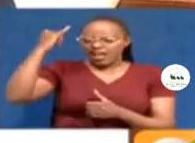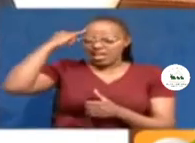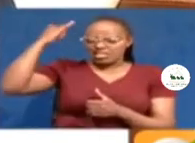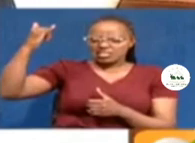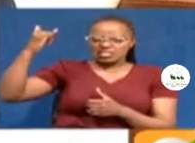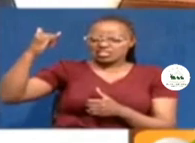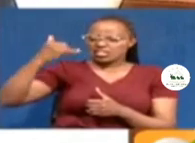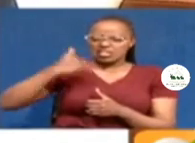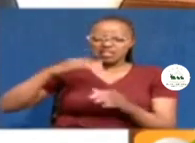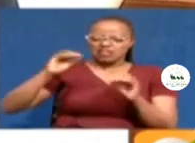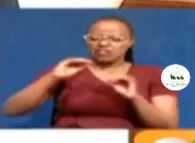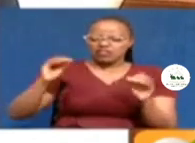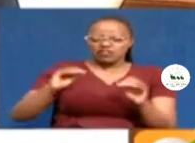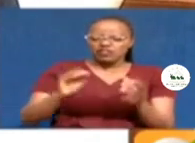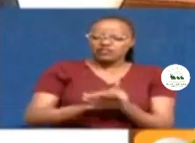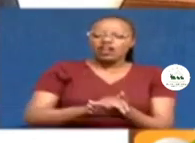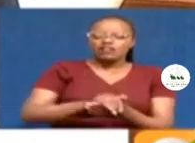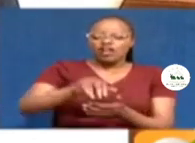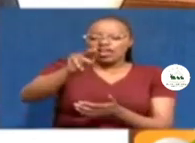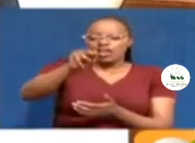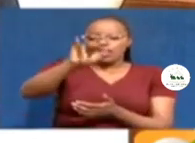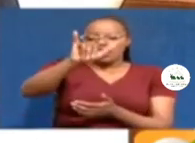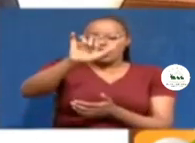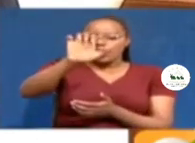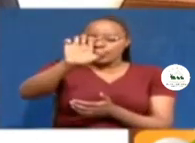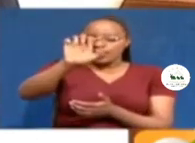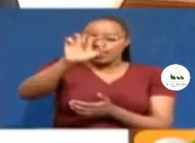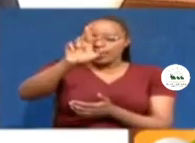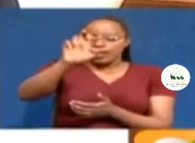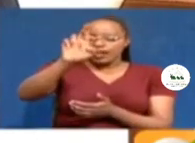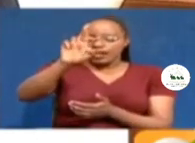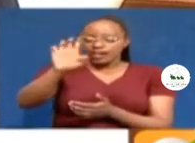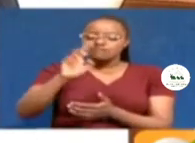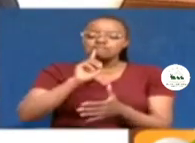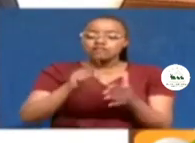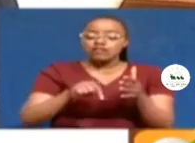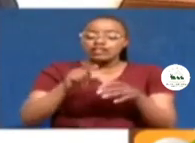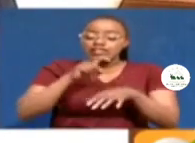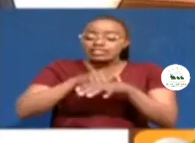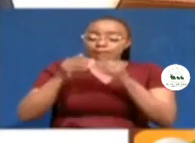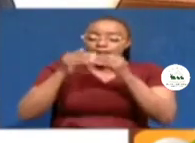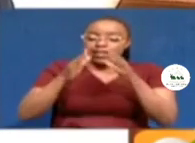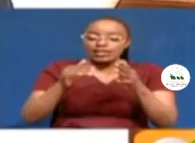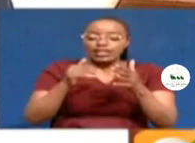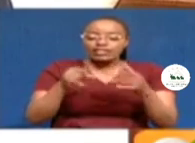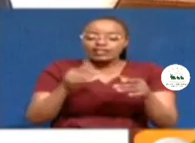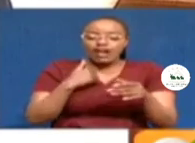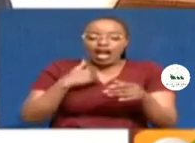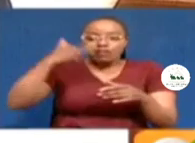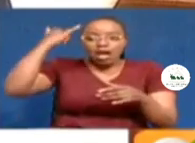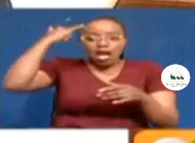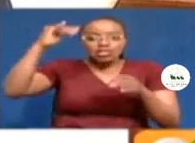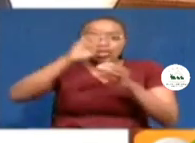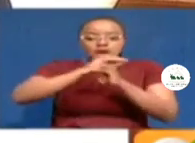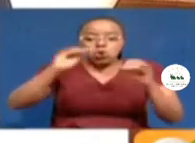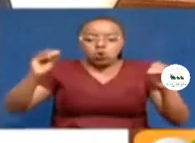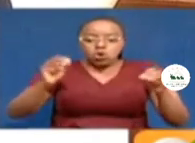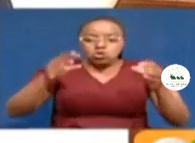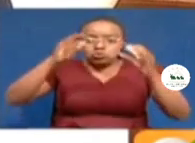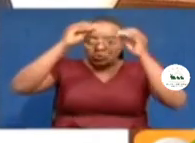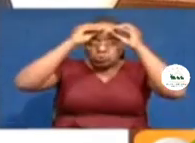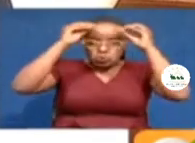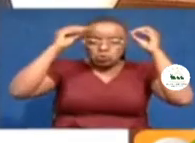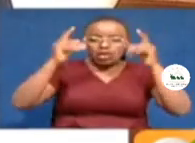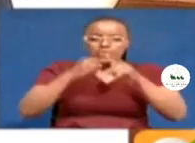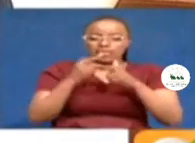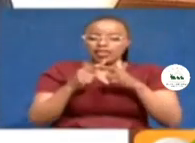ideas. Julius Nyerere used to put it very well, that when a leadership becomes bankrupt of ideas,